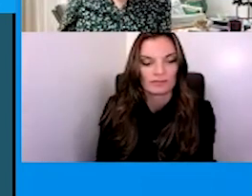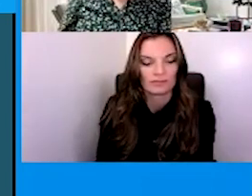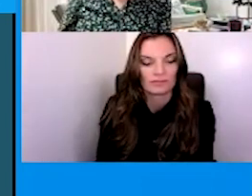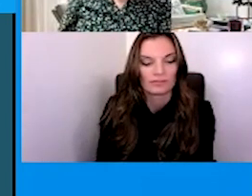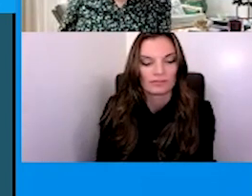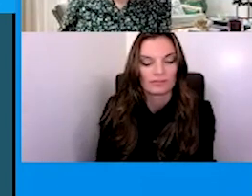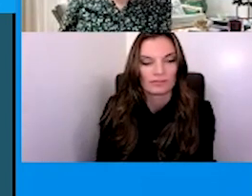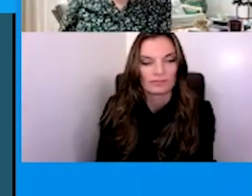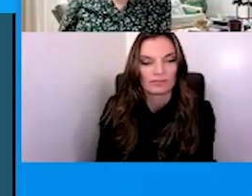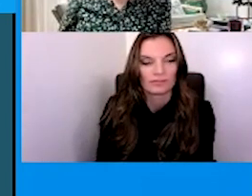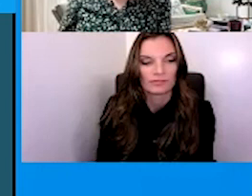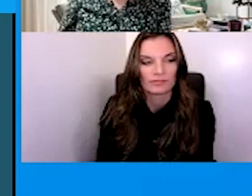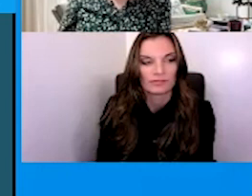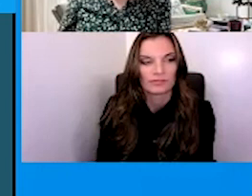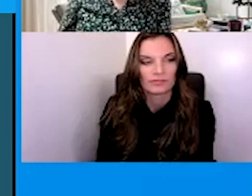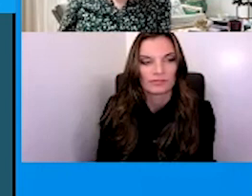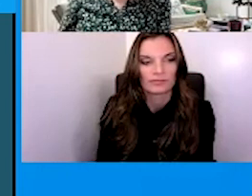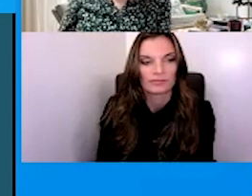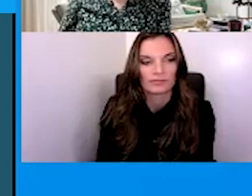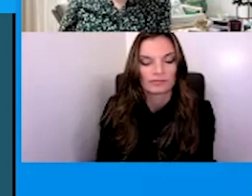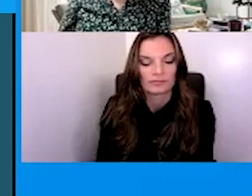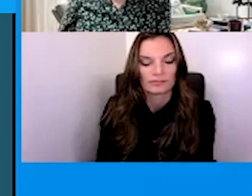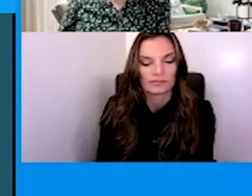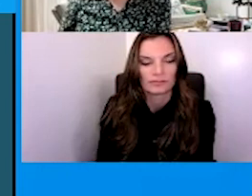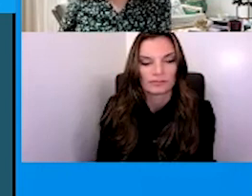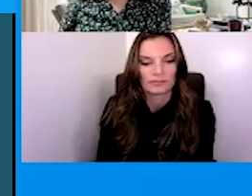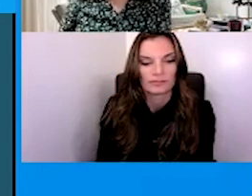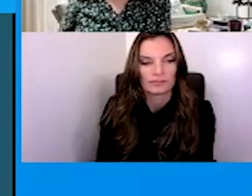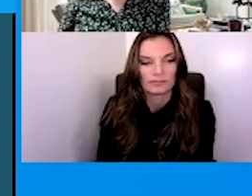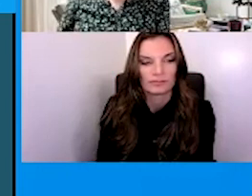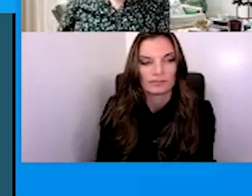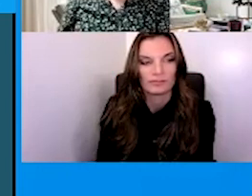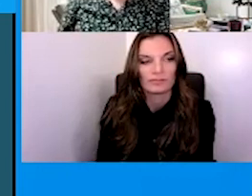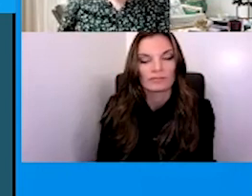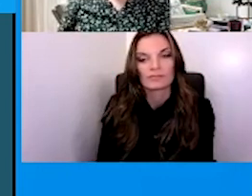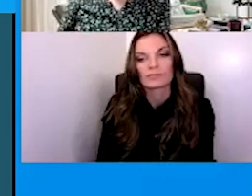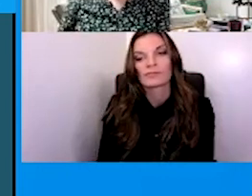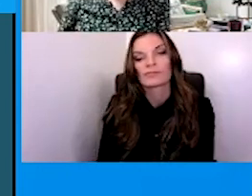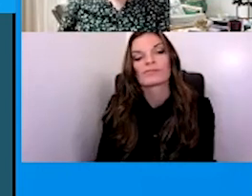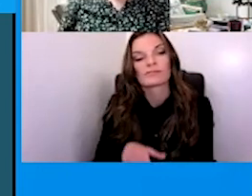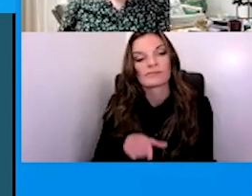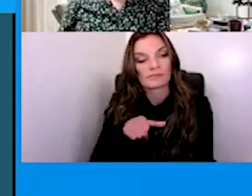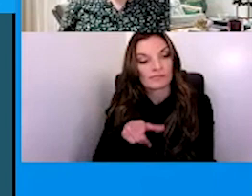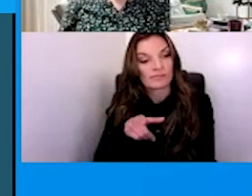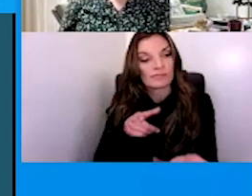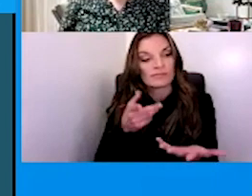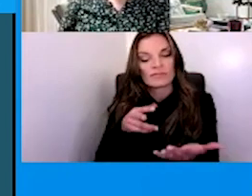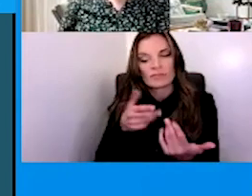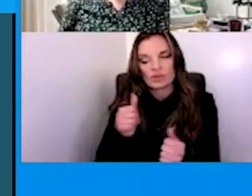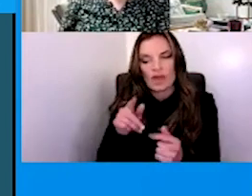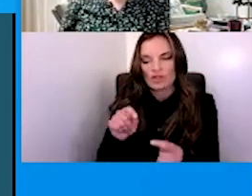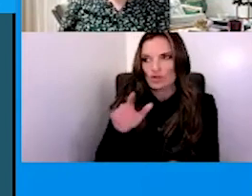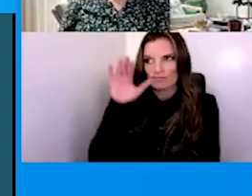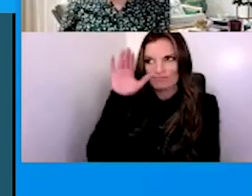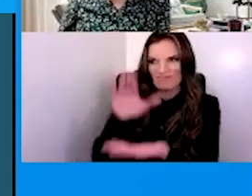So when you're doing anti-ableist work, you're not only not being ableist, you are actively pushing against that. And so